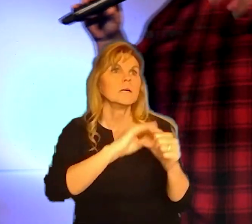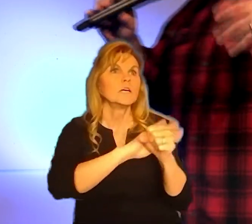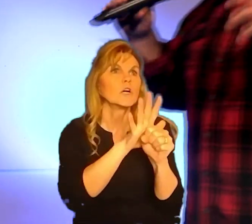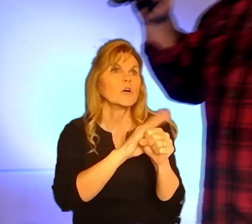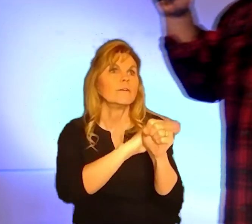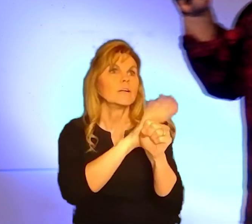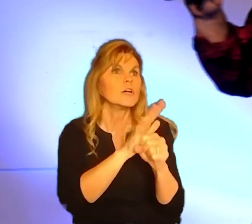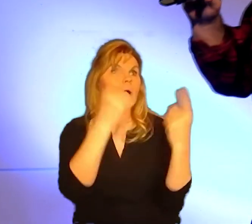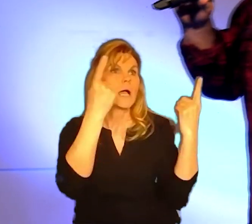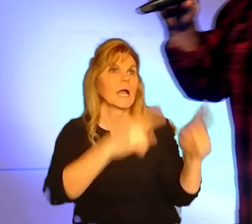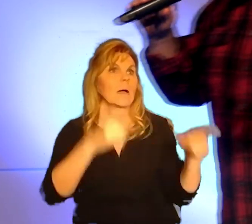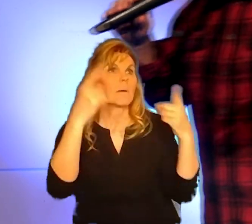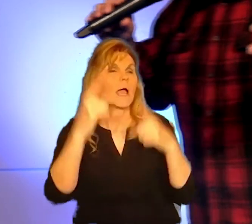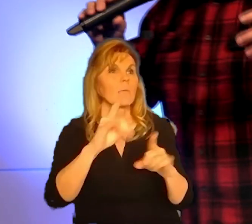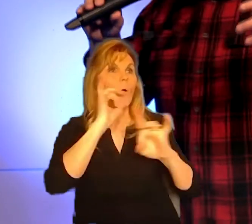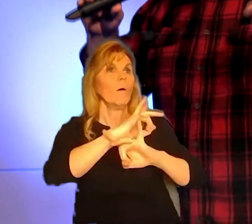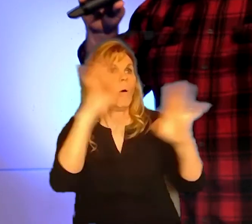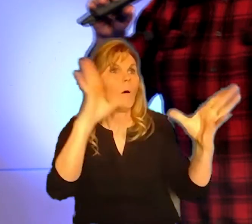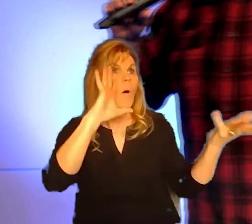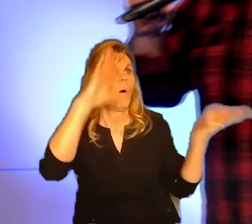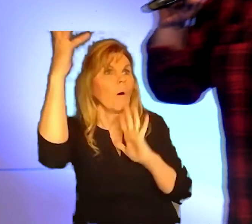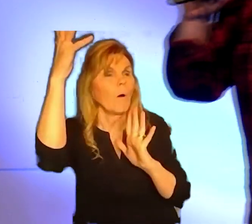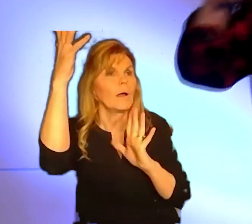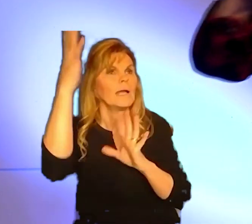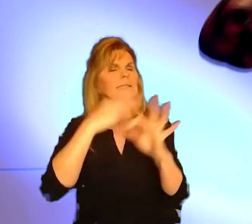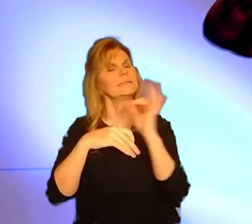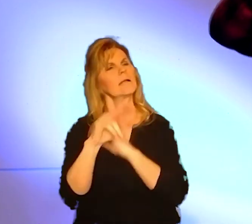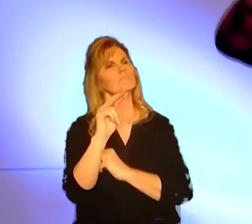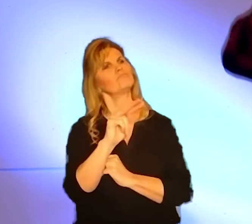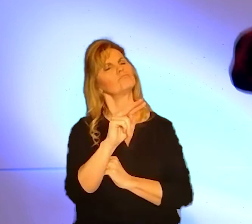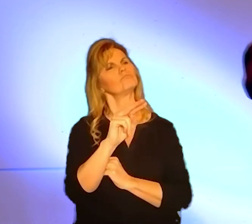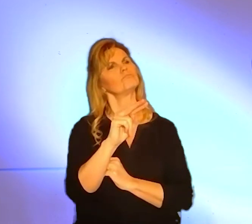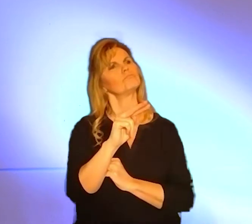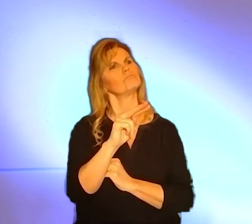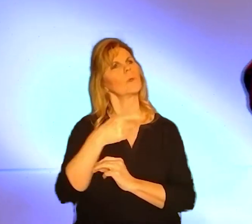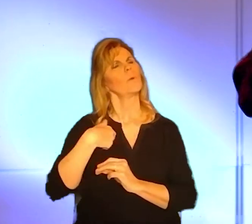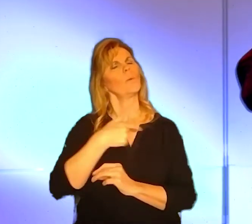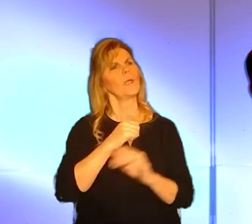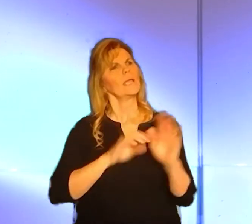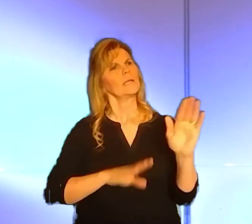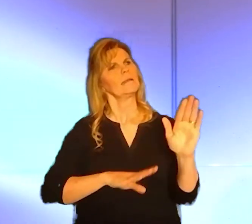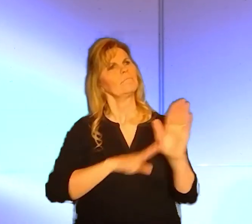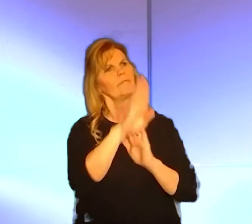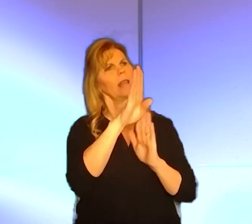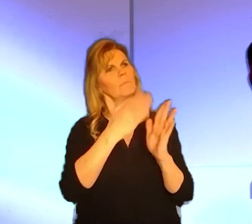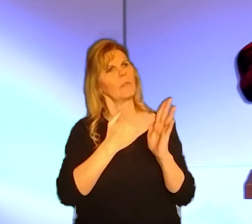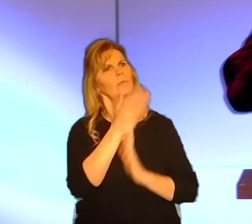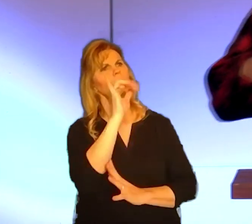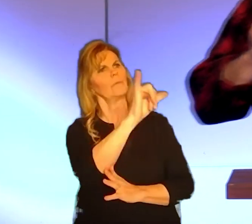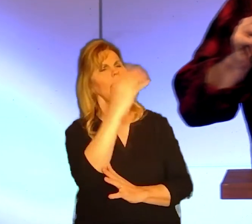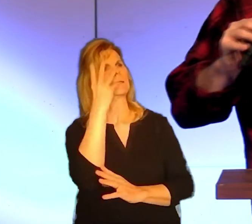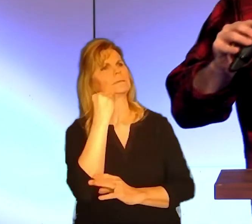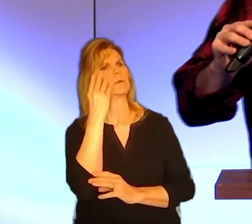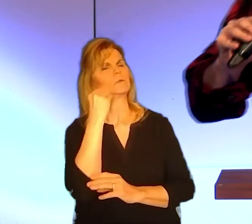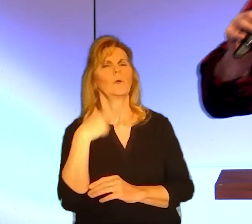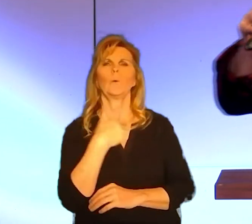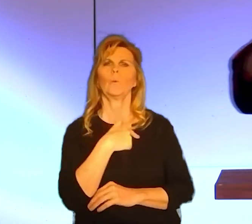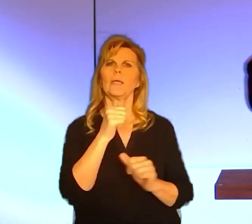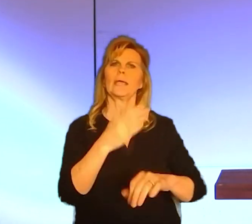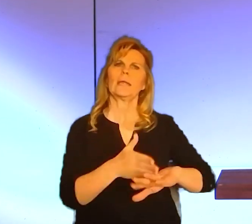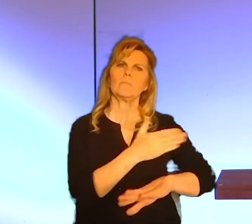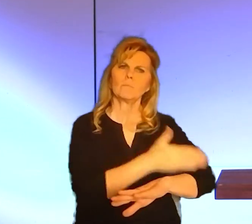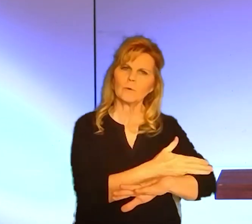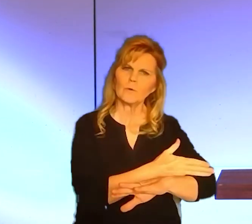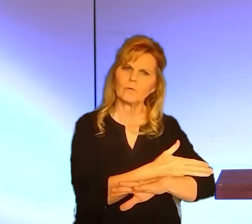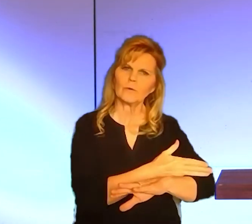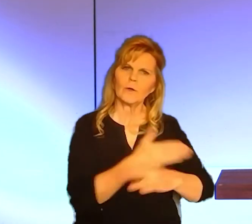awful, terrible thing and look at it as an opportunity for you and I to grow beyond these